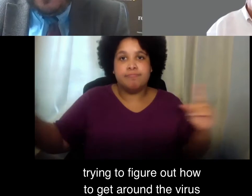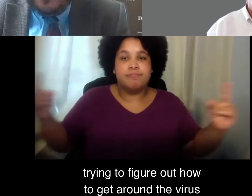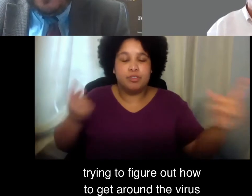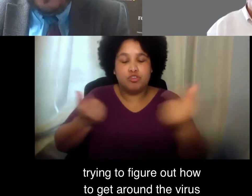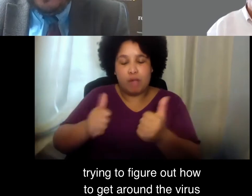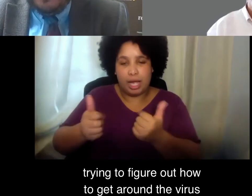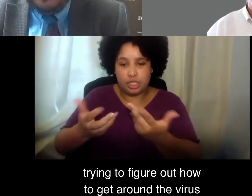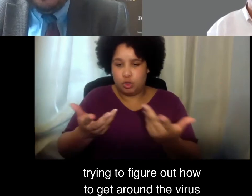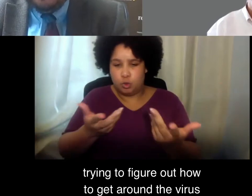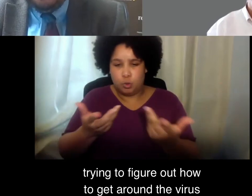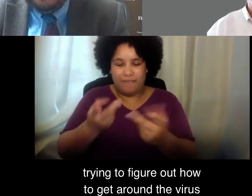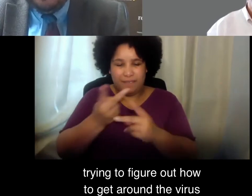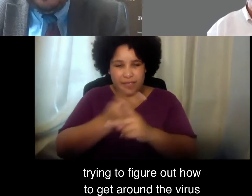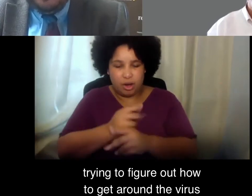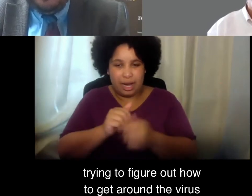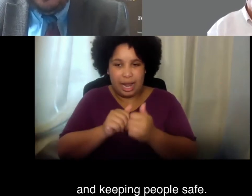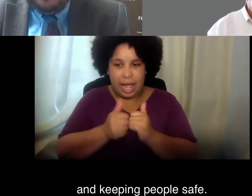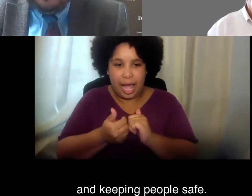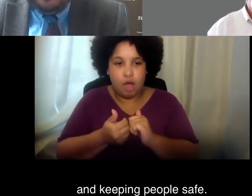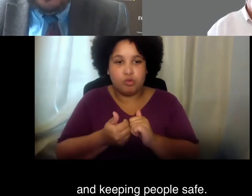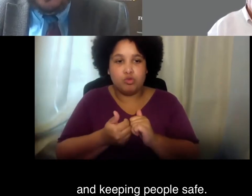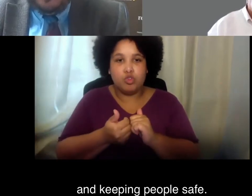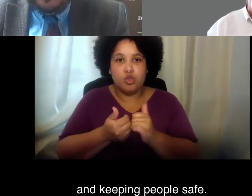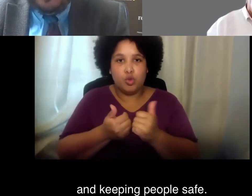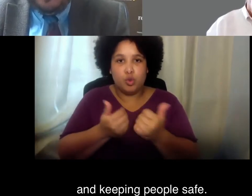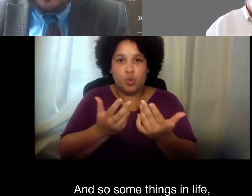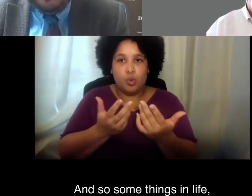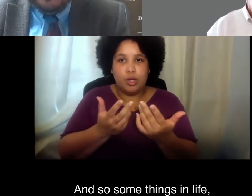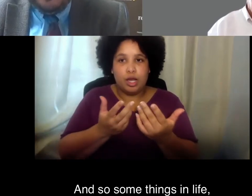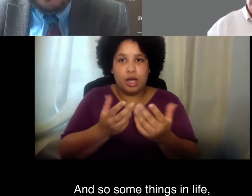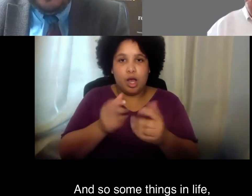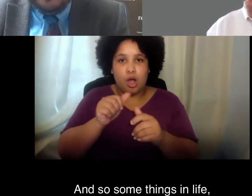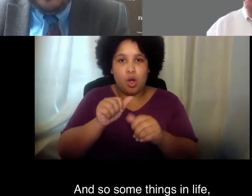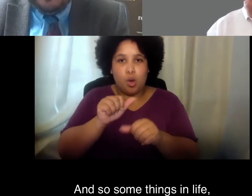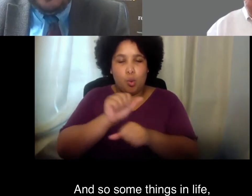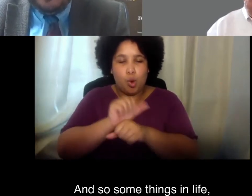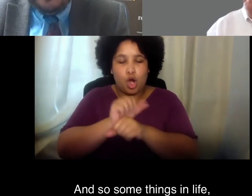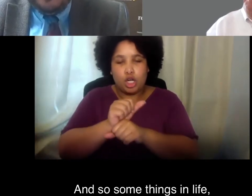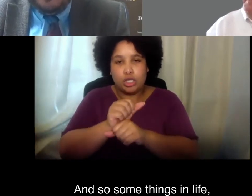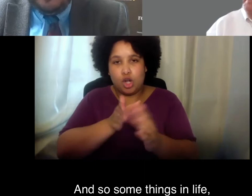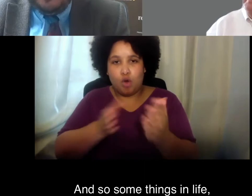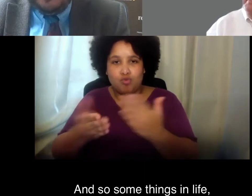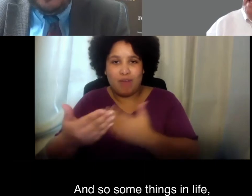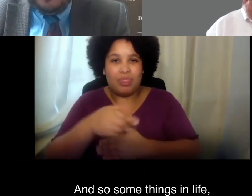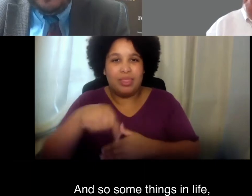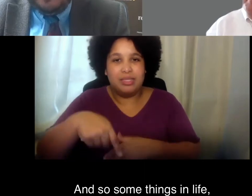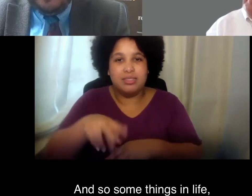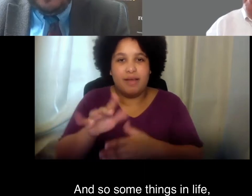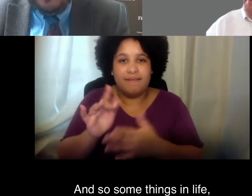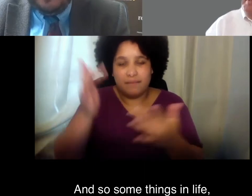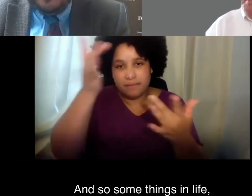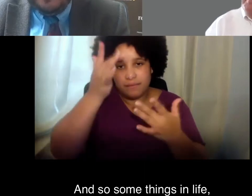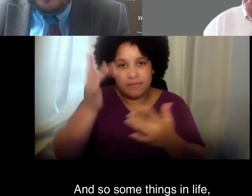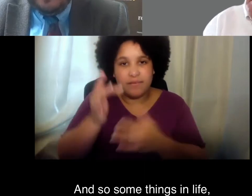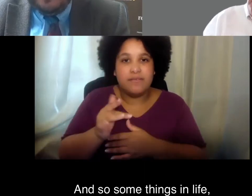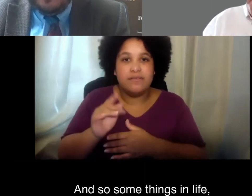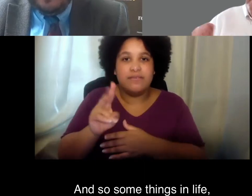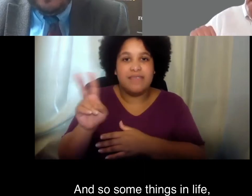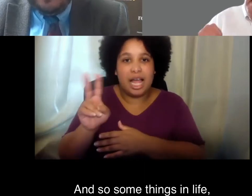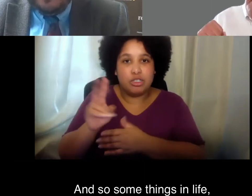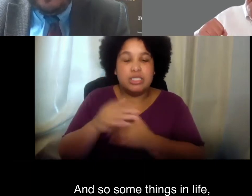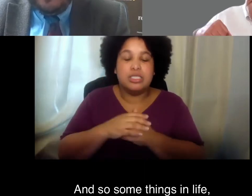around the virus and keeping people safe. And so some things in life